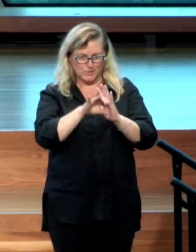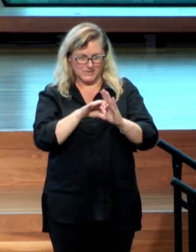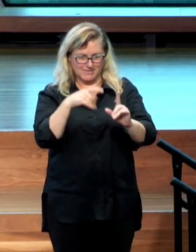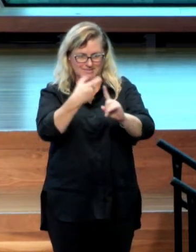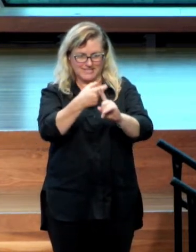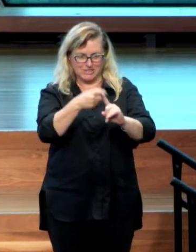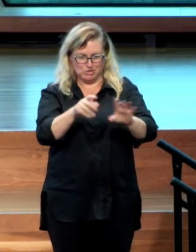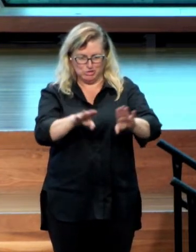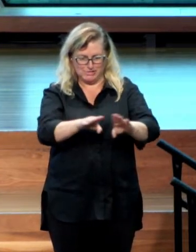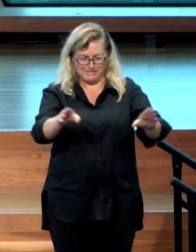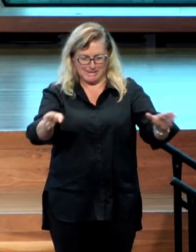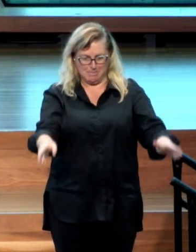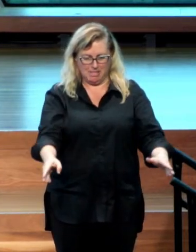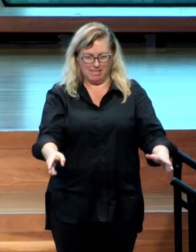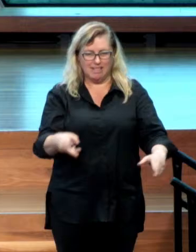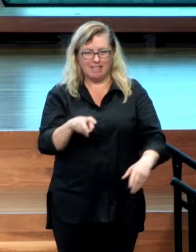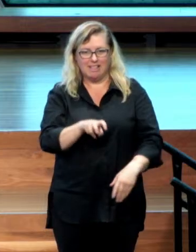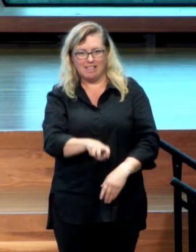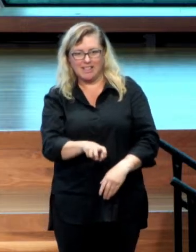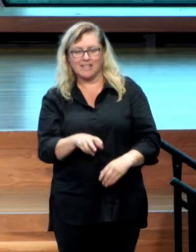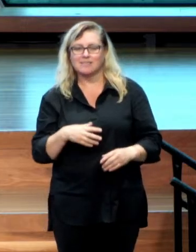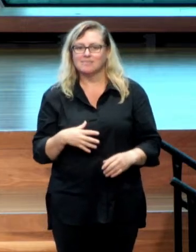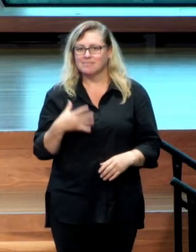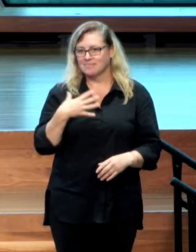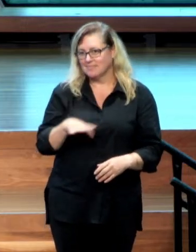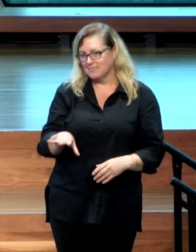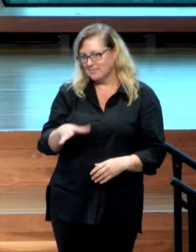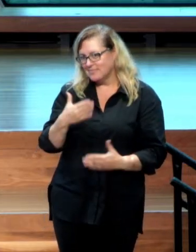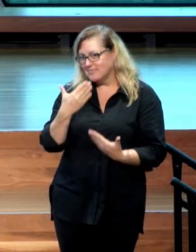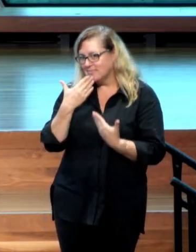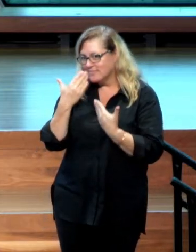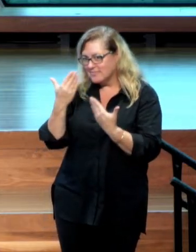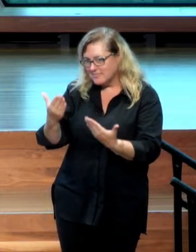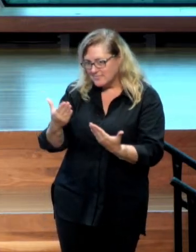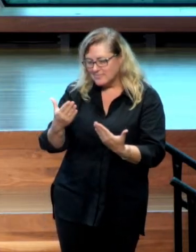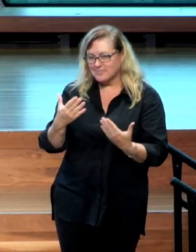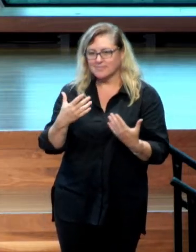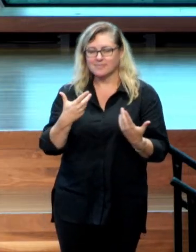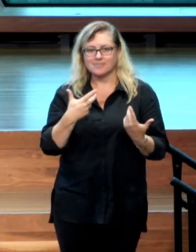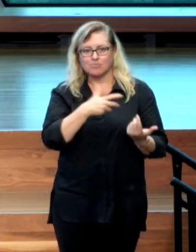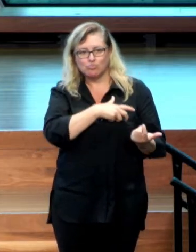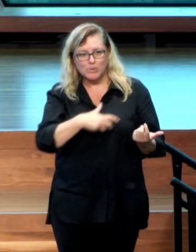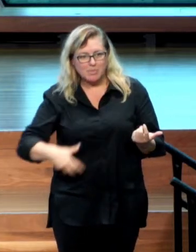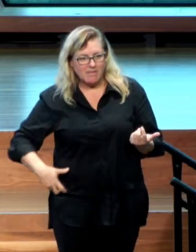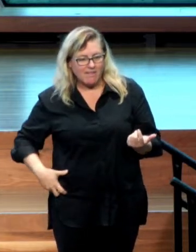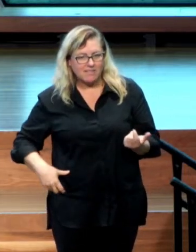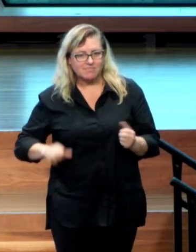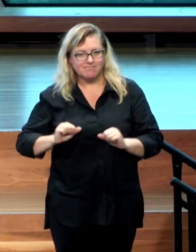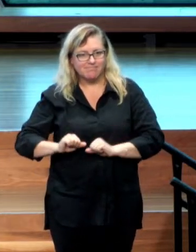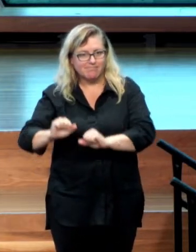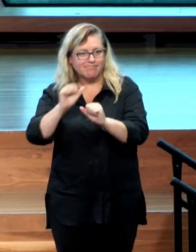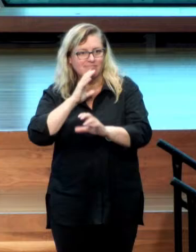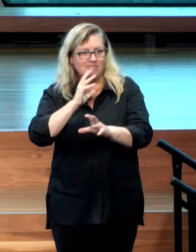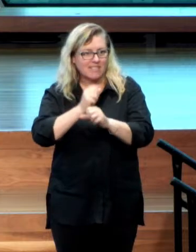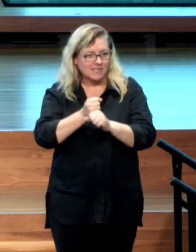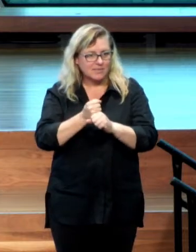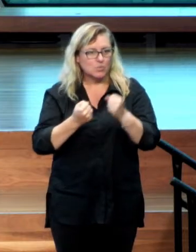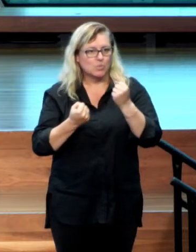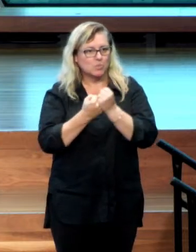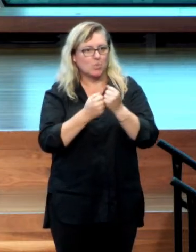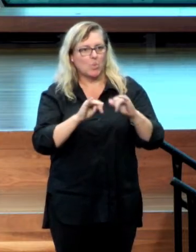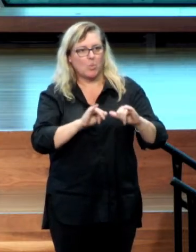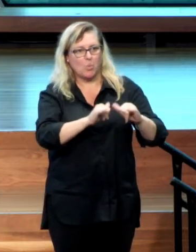table. I'd like to thank the Premier and his government for supporting this